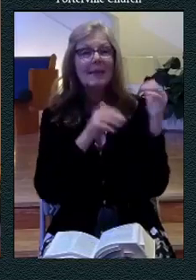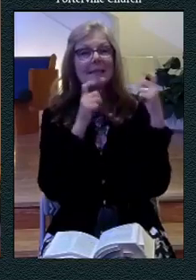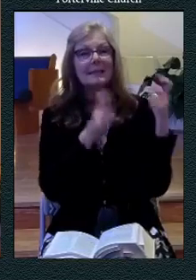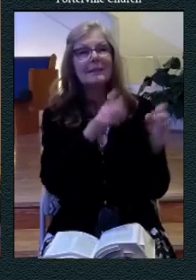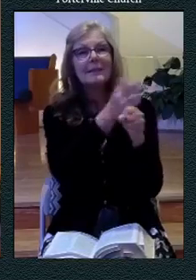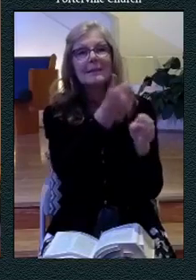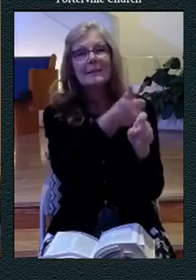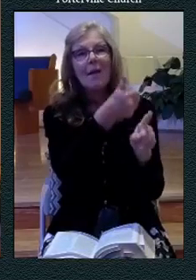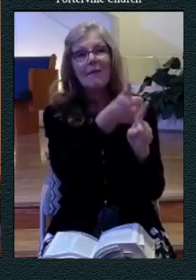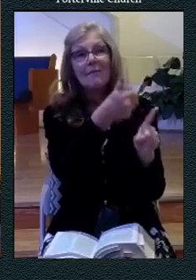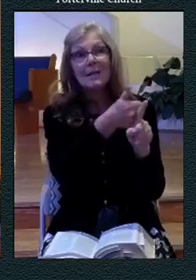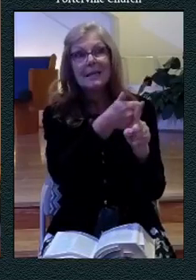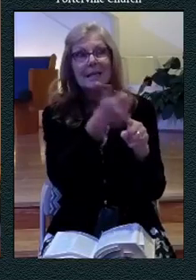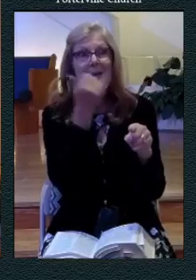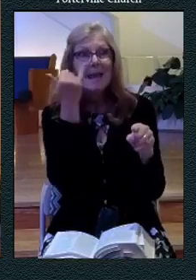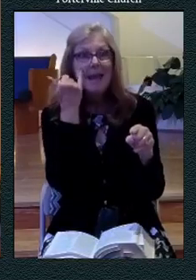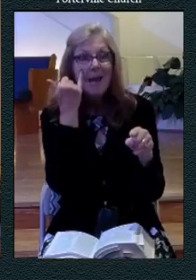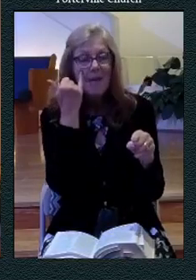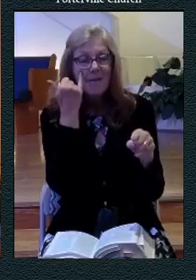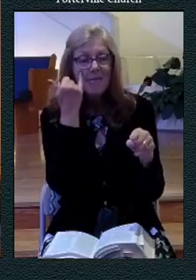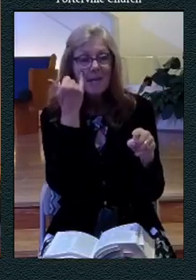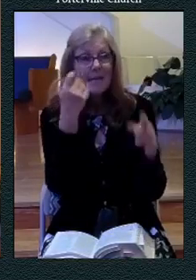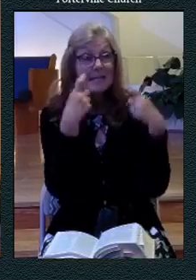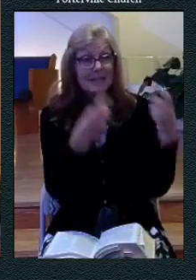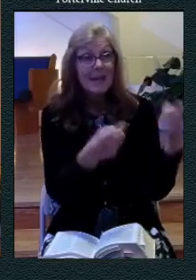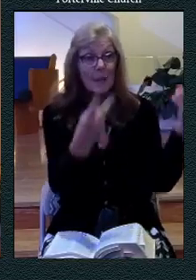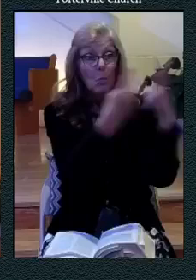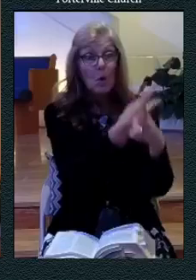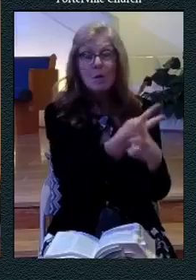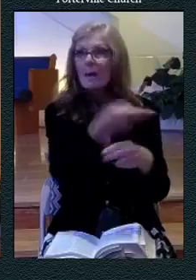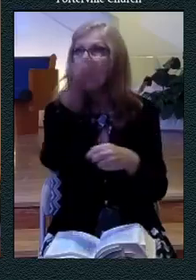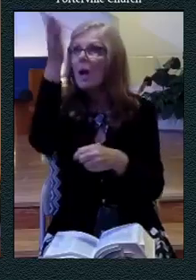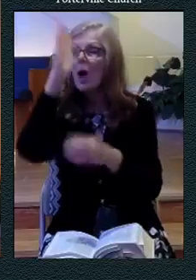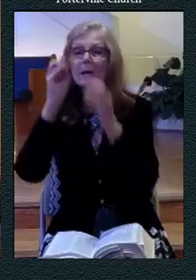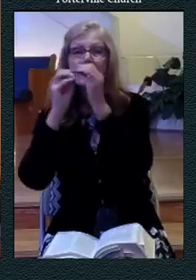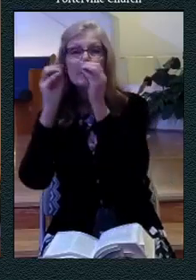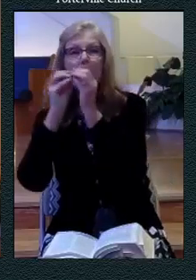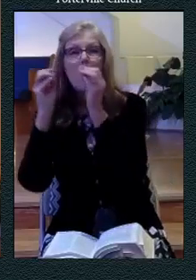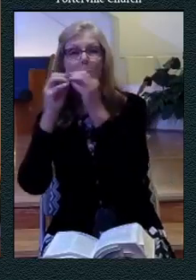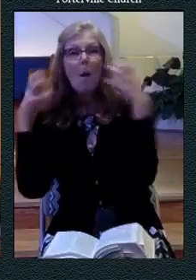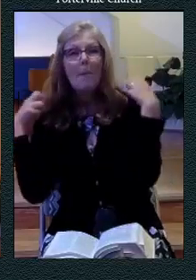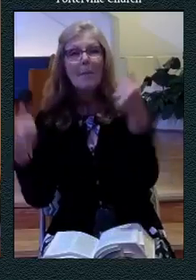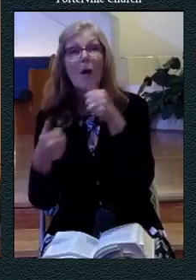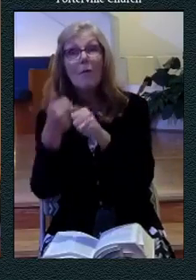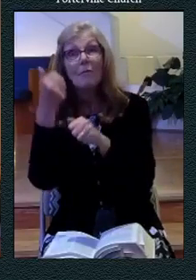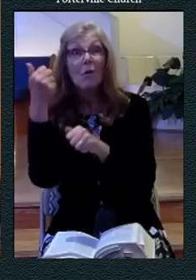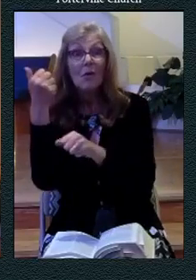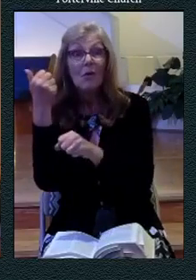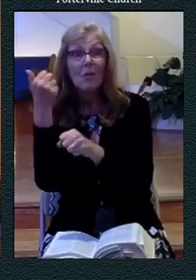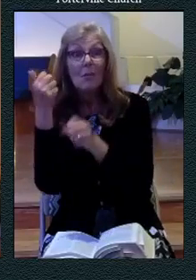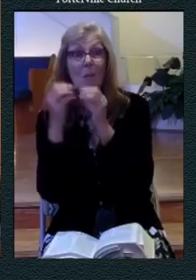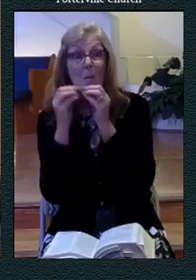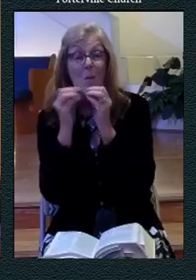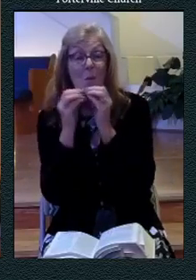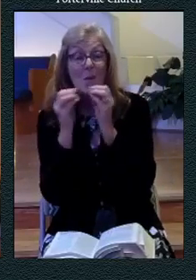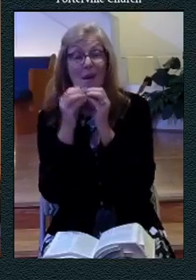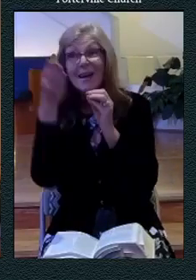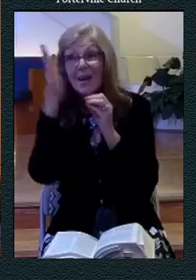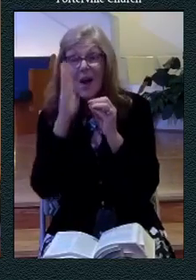sin abounds, grace all the more. God has dealt with our sins.